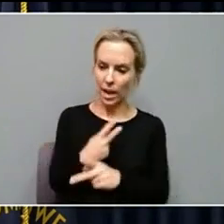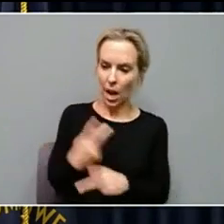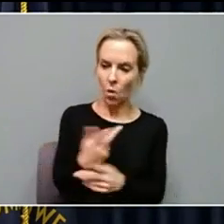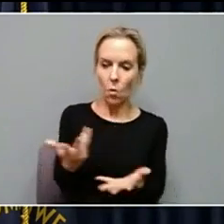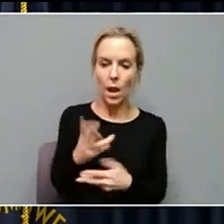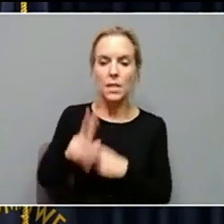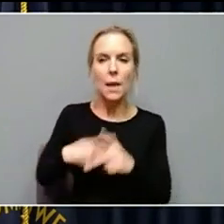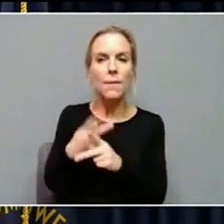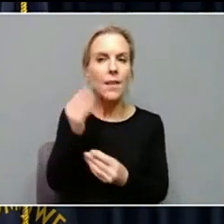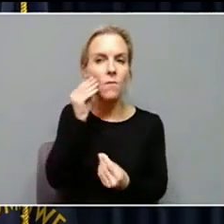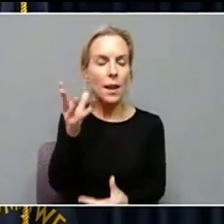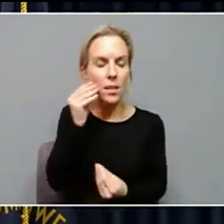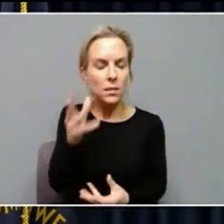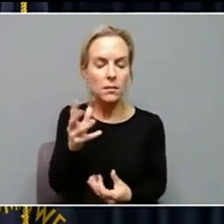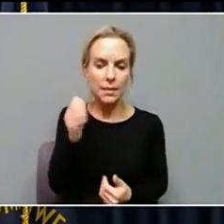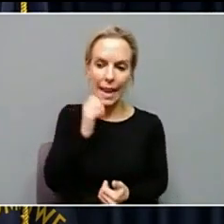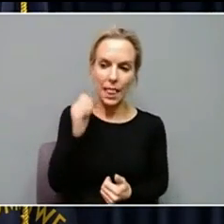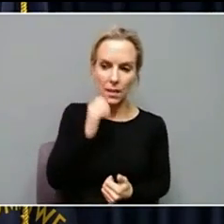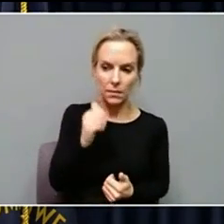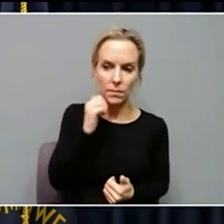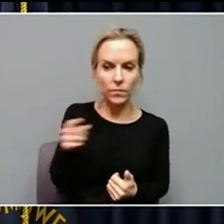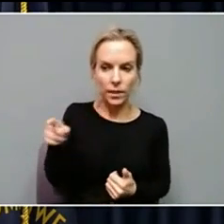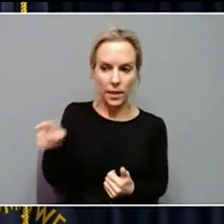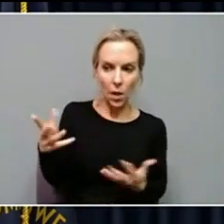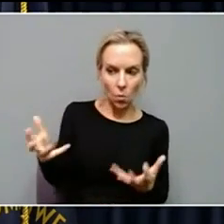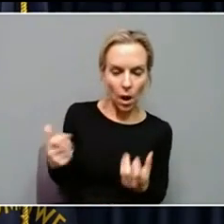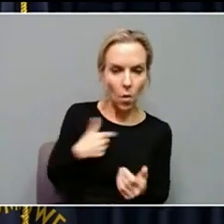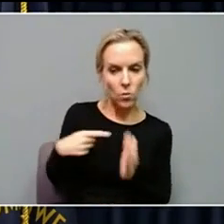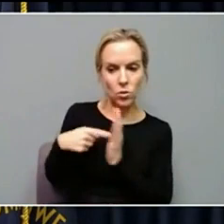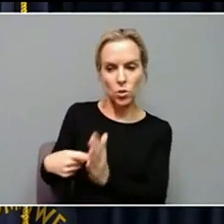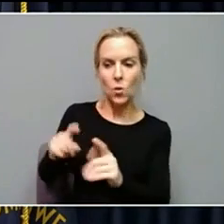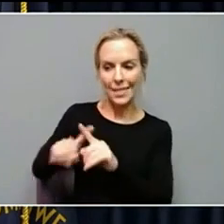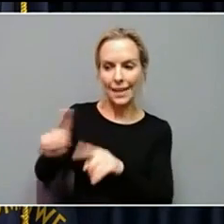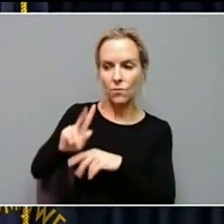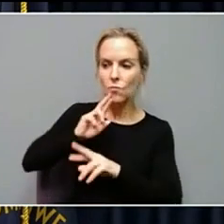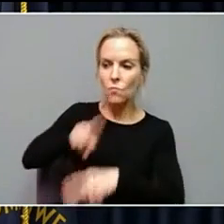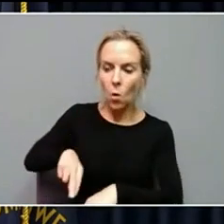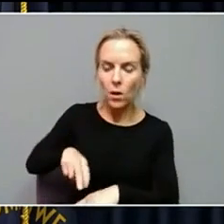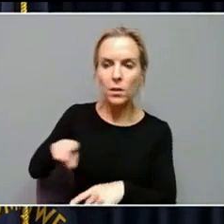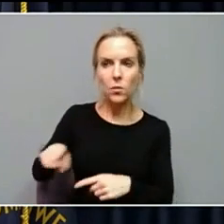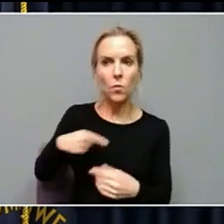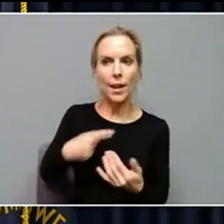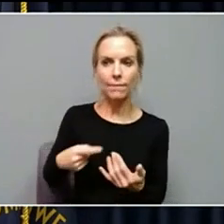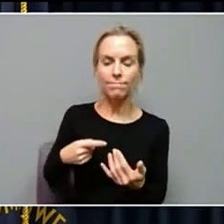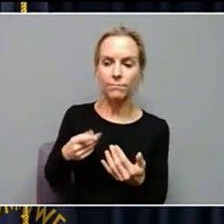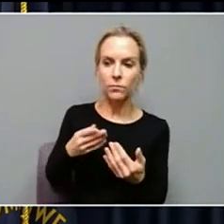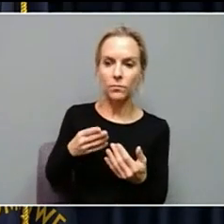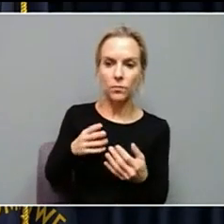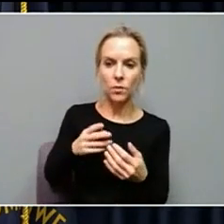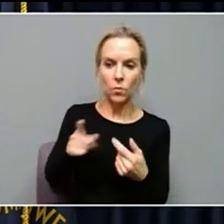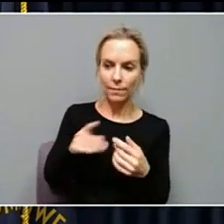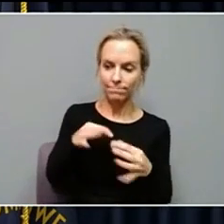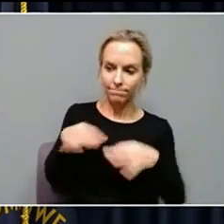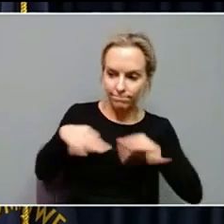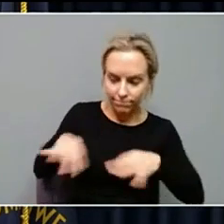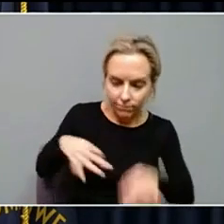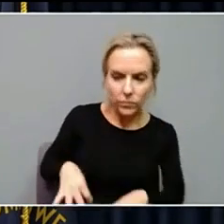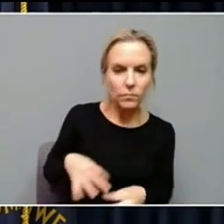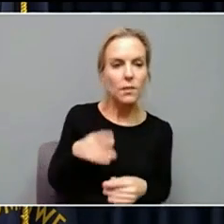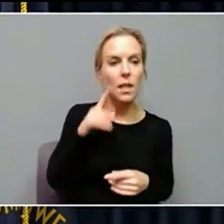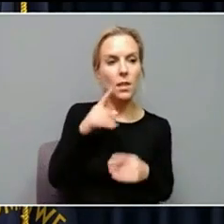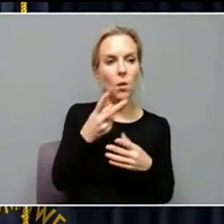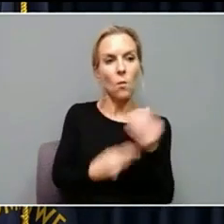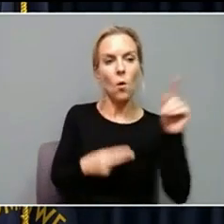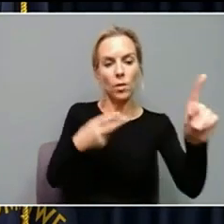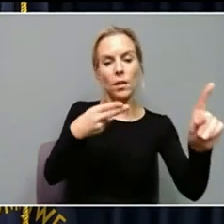information daily that they want. We've shown different reports. We've walked through them. And I believe that both the House and the Senate